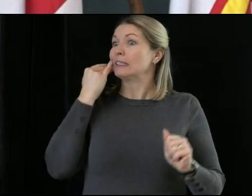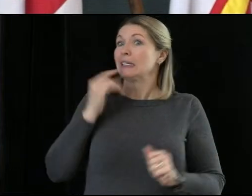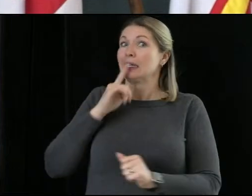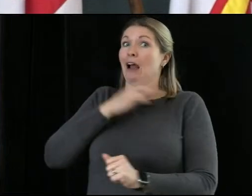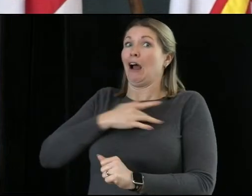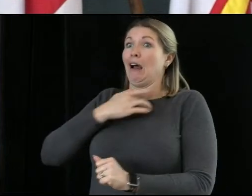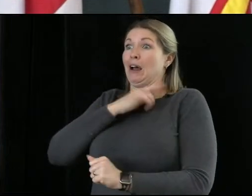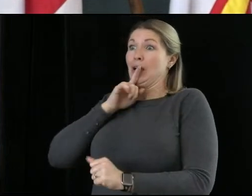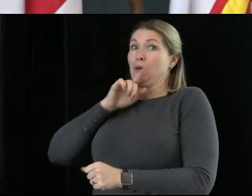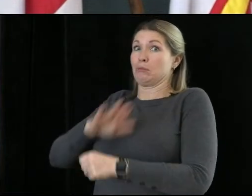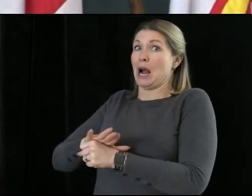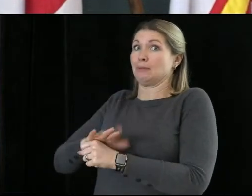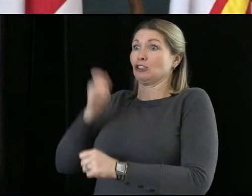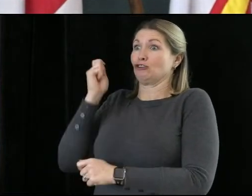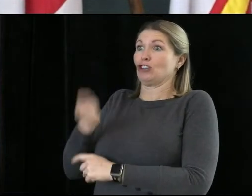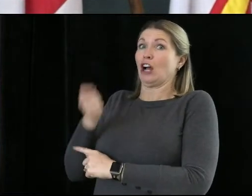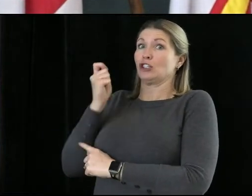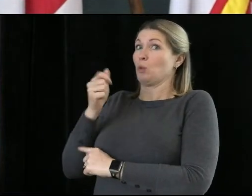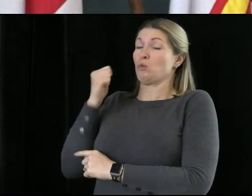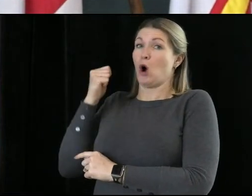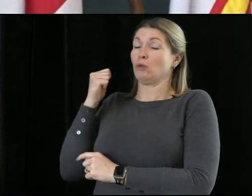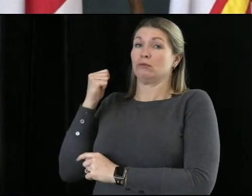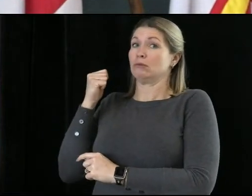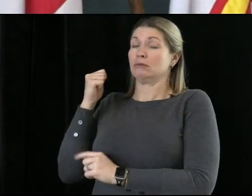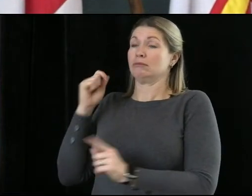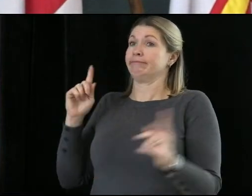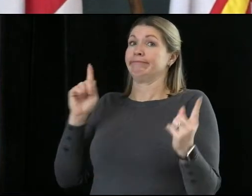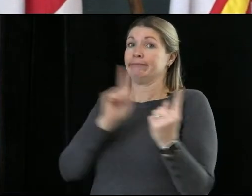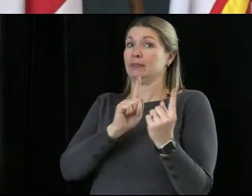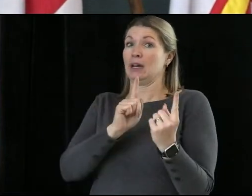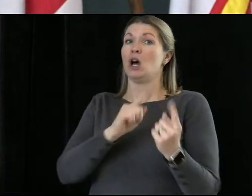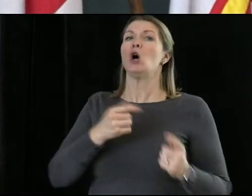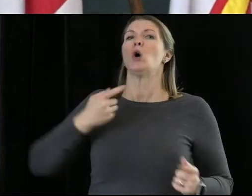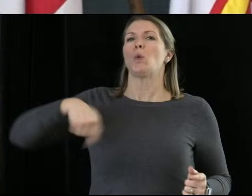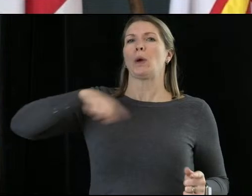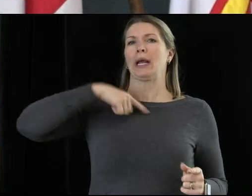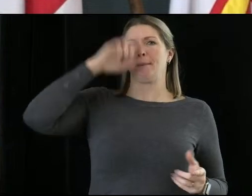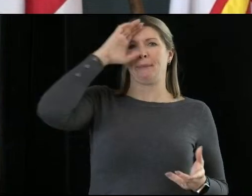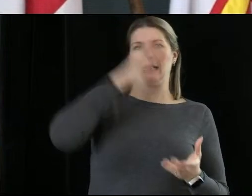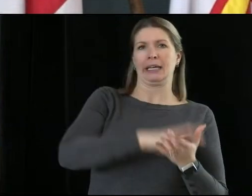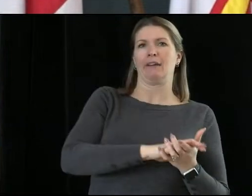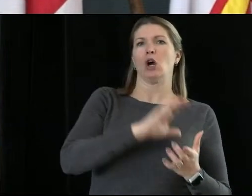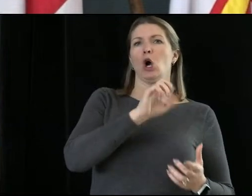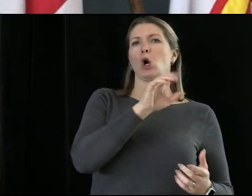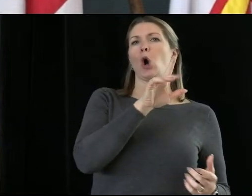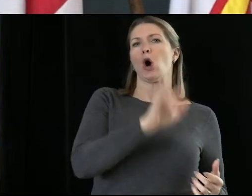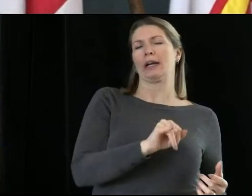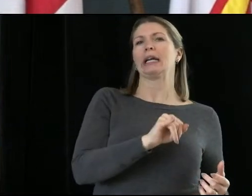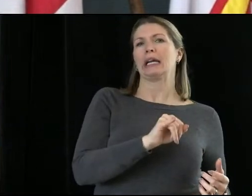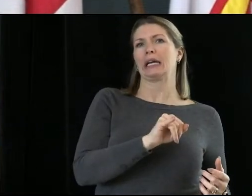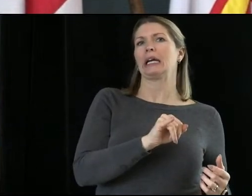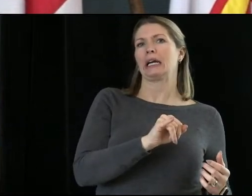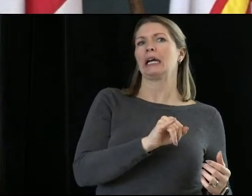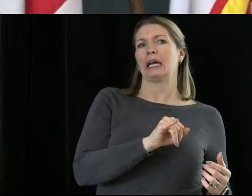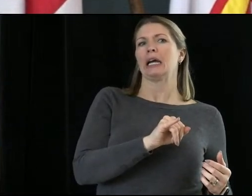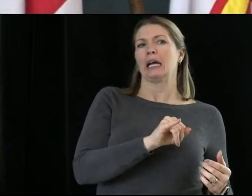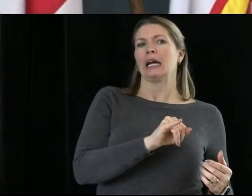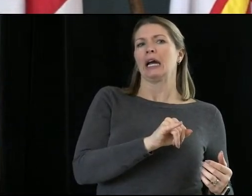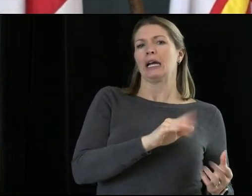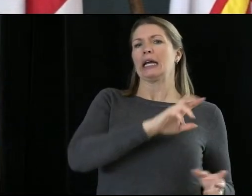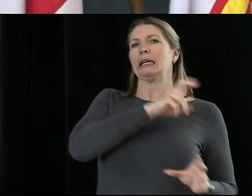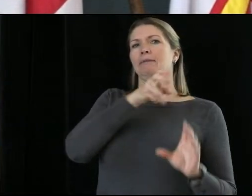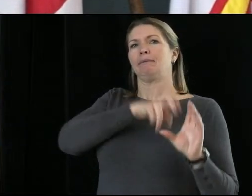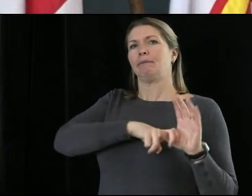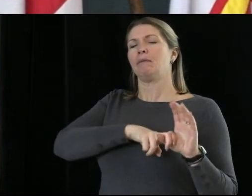would not? We believe that Courtney got in the truck because Philip had some items and mementos and